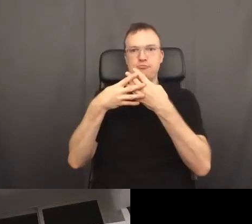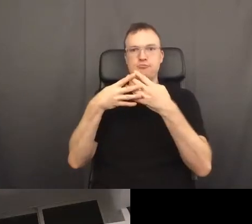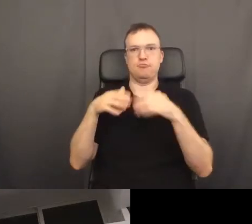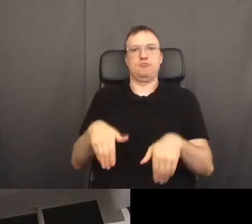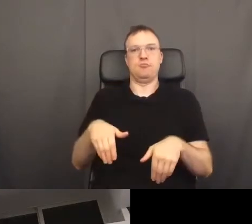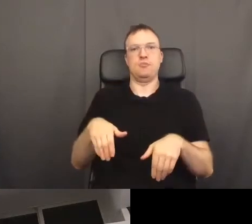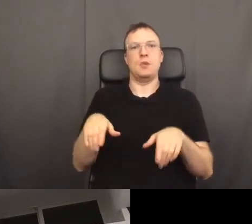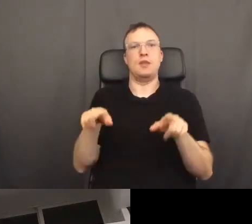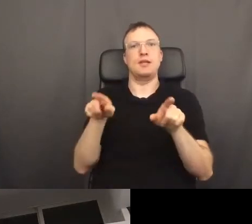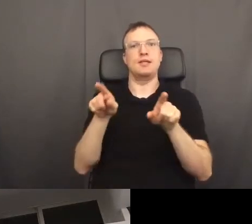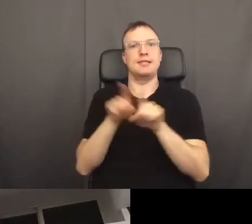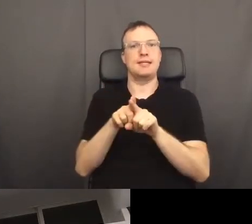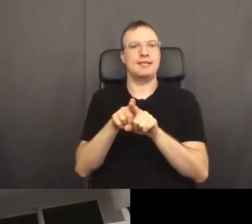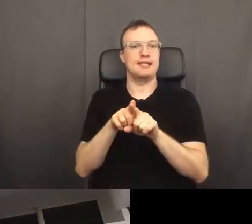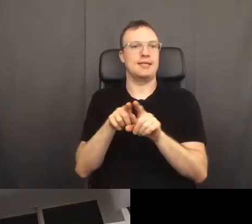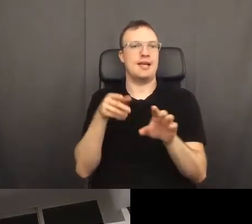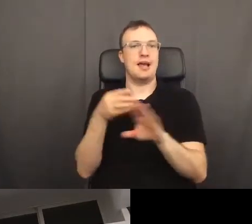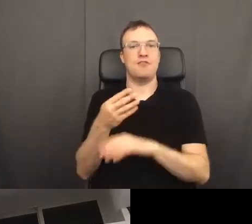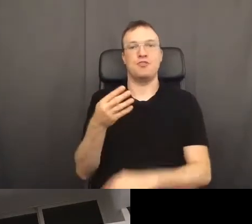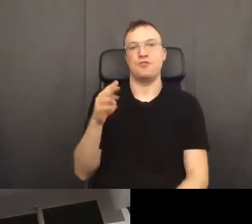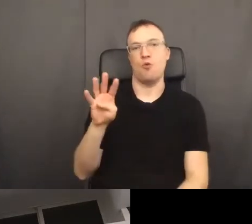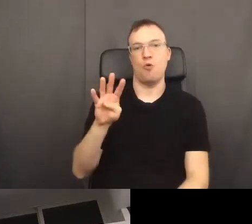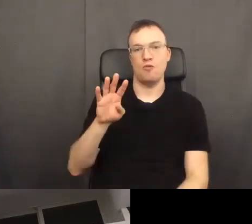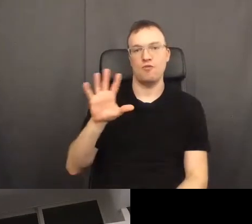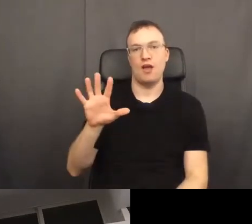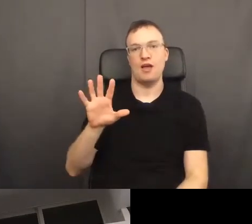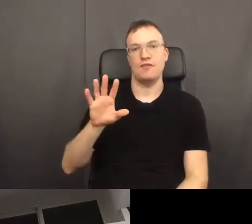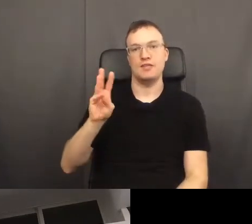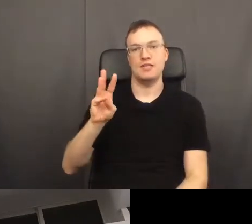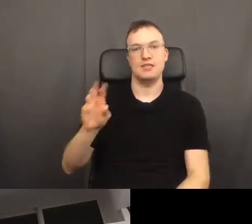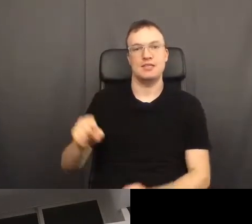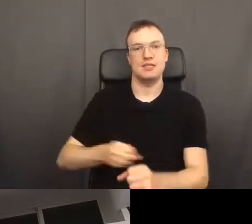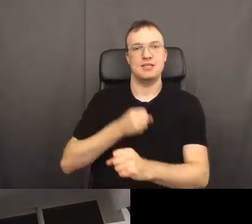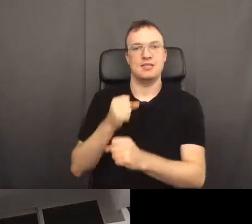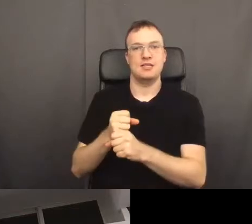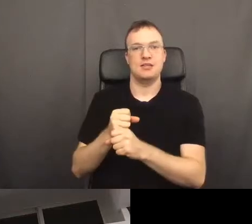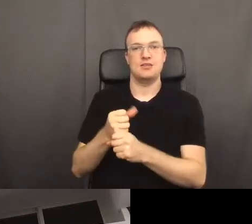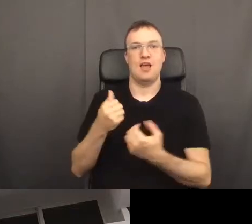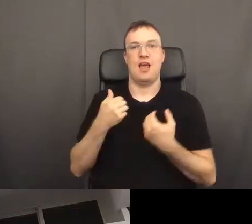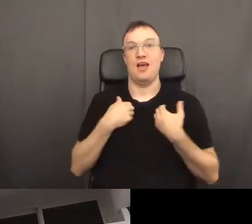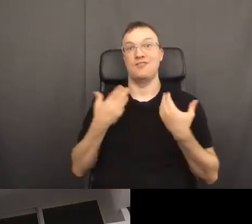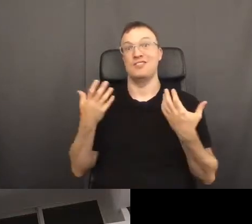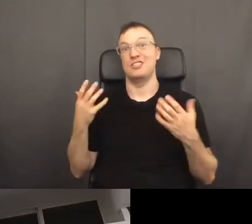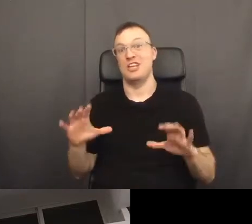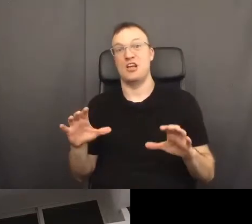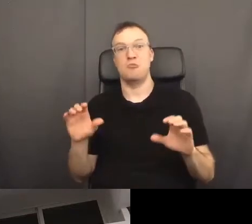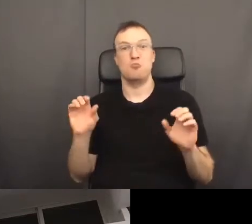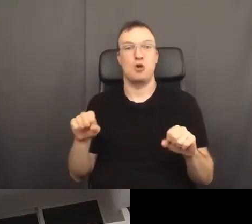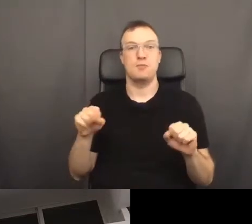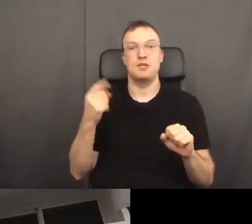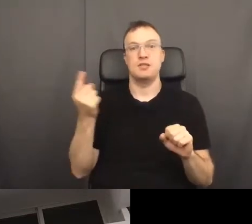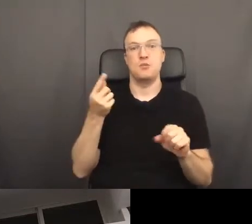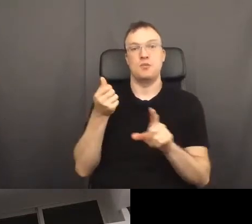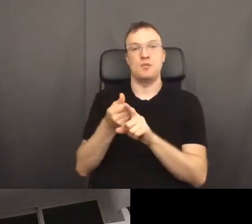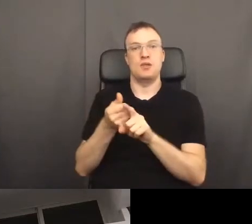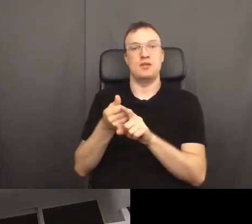as if, after 4, 5, 6 years, there's any chance that somebody is that